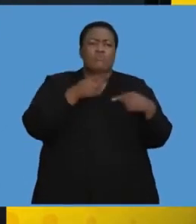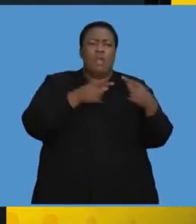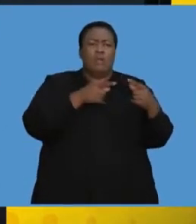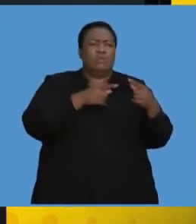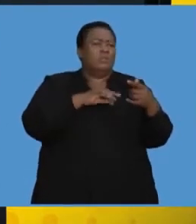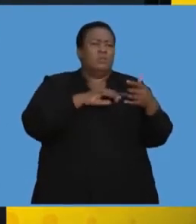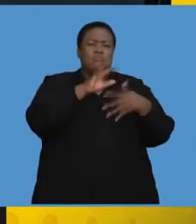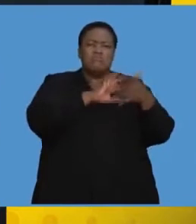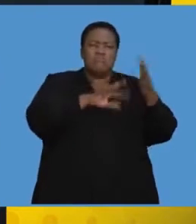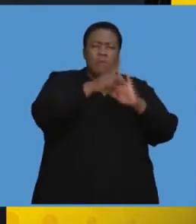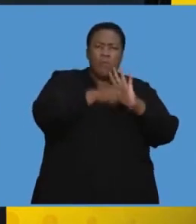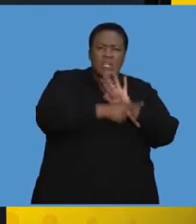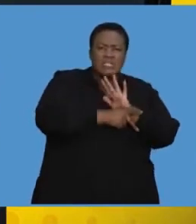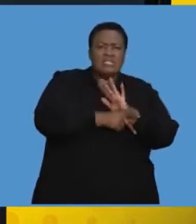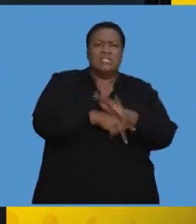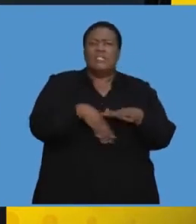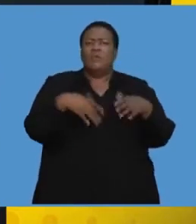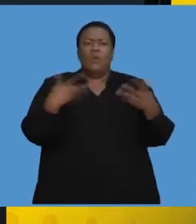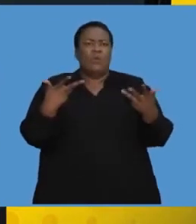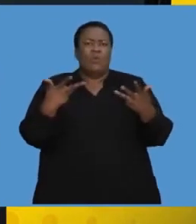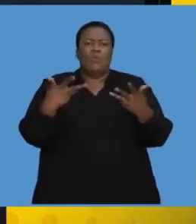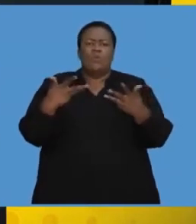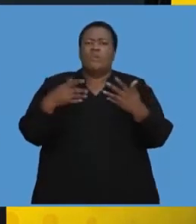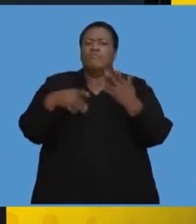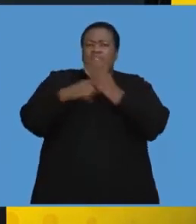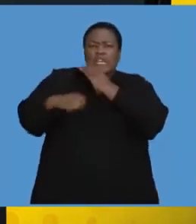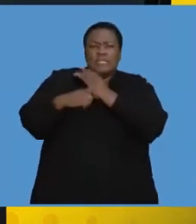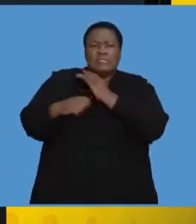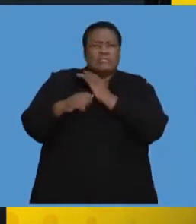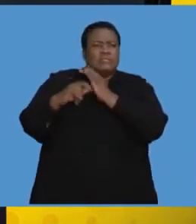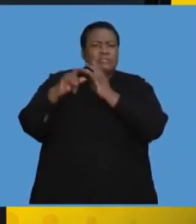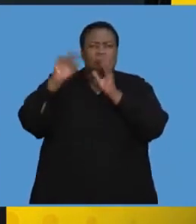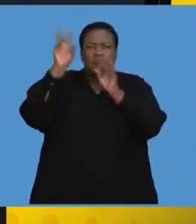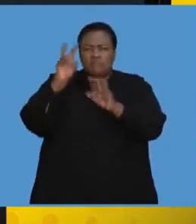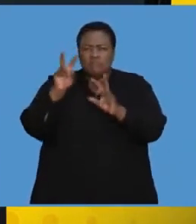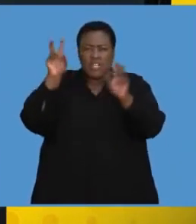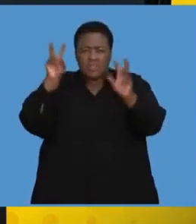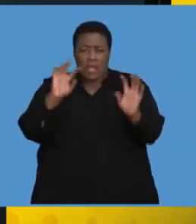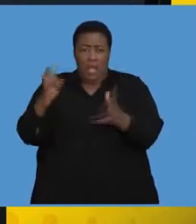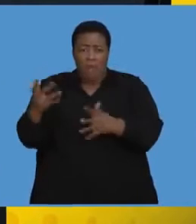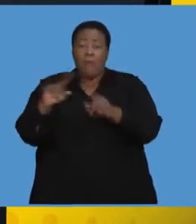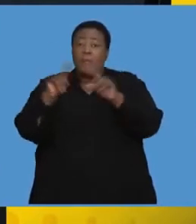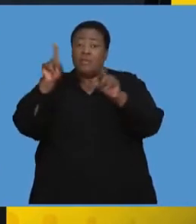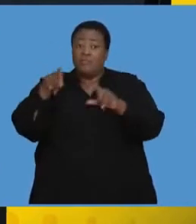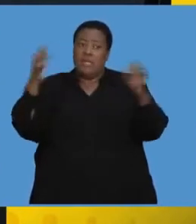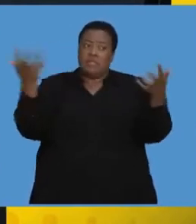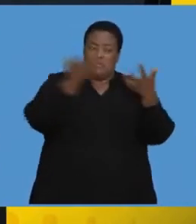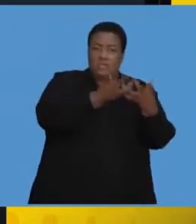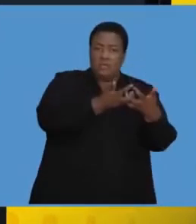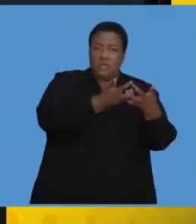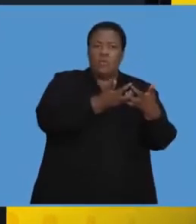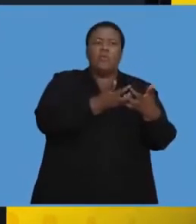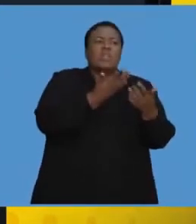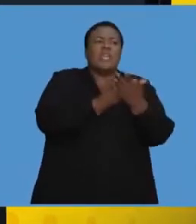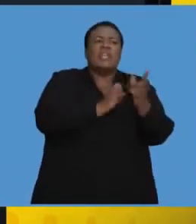tax policy or our fiscal policy, but you also need to be able to link it to the effect it can have to